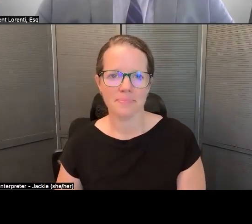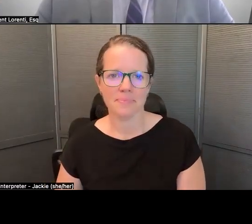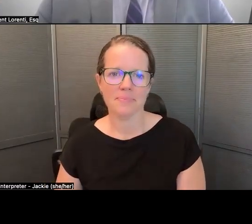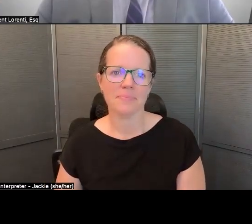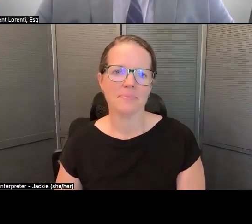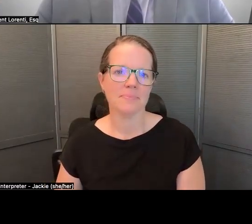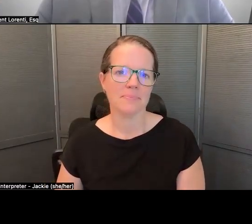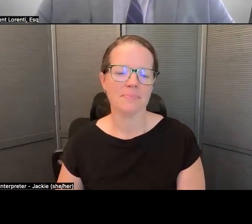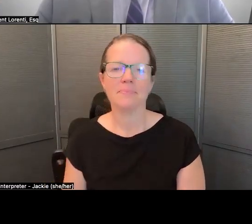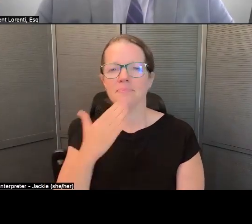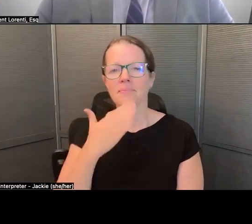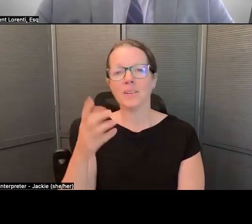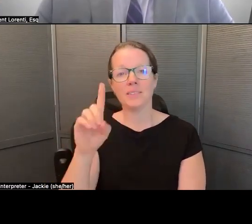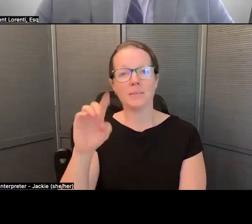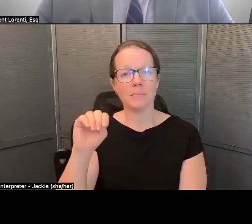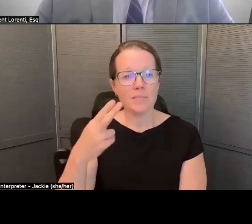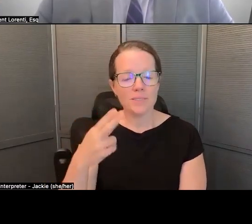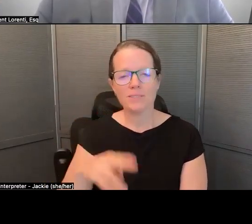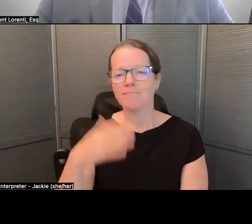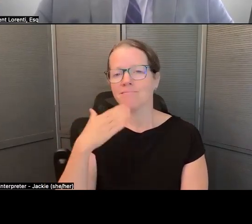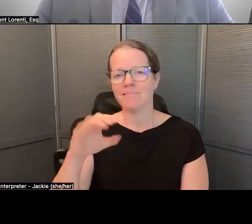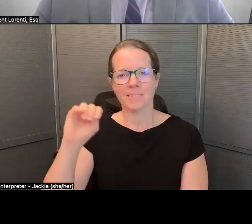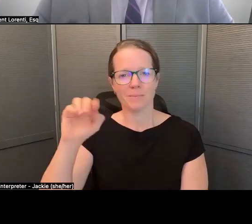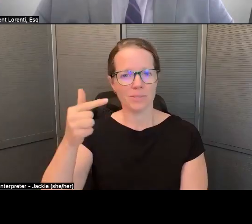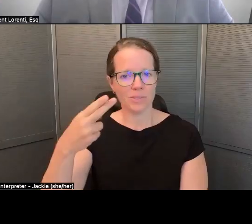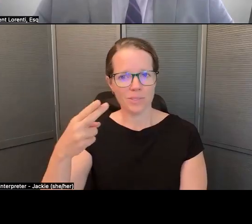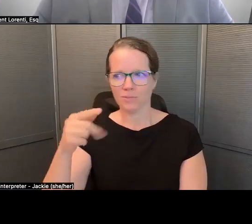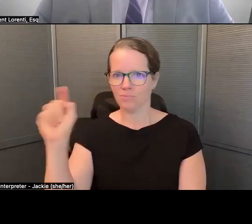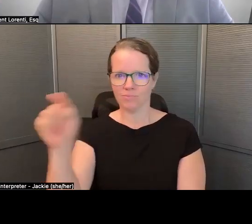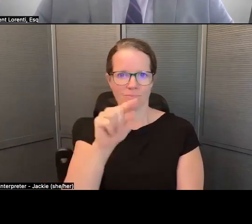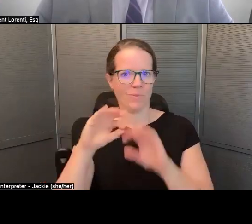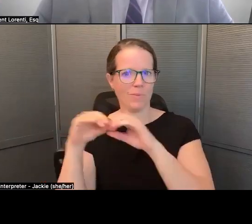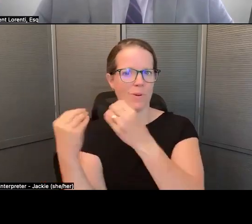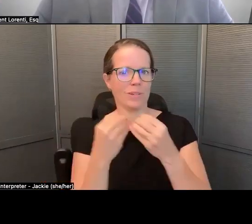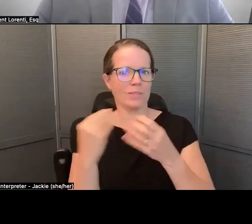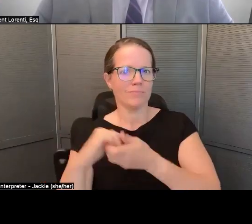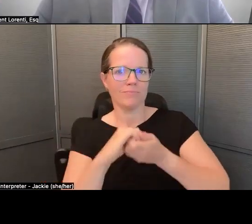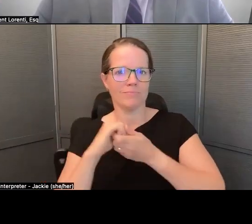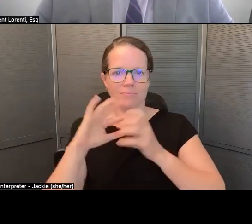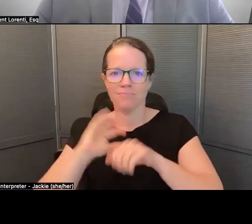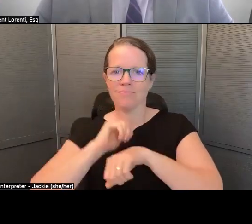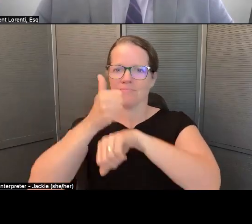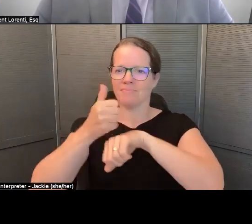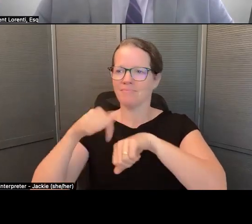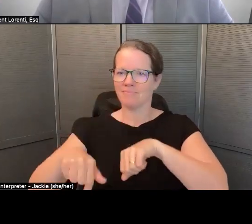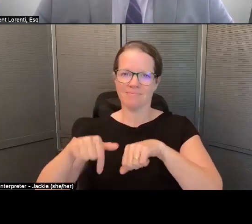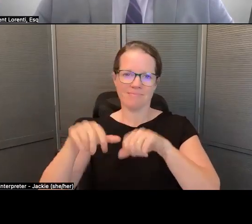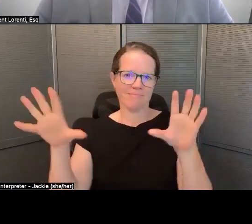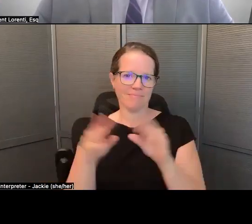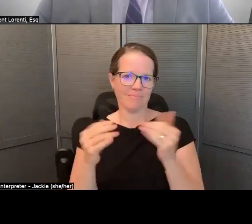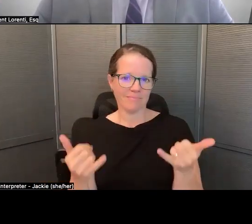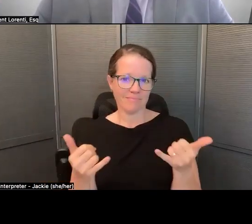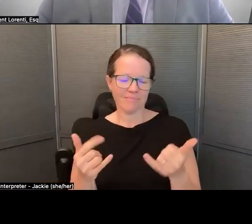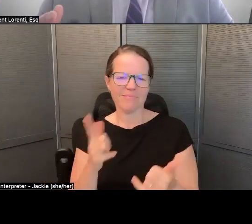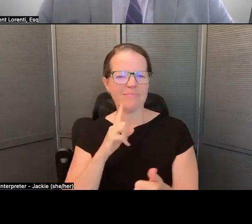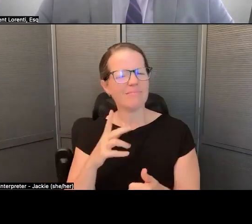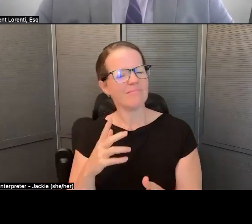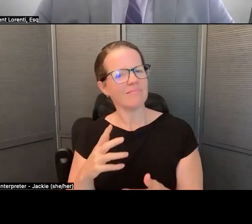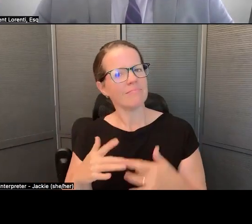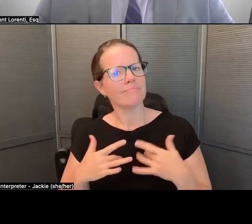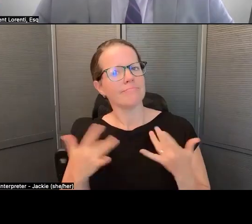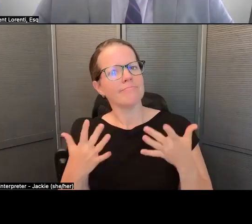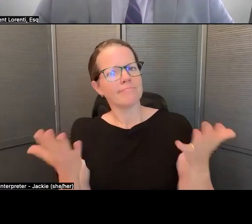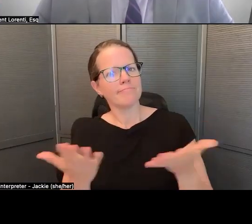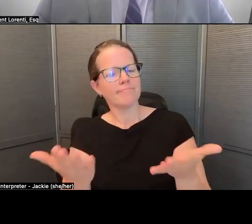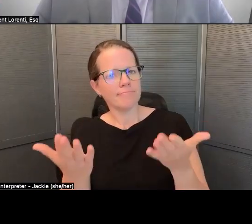the organizations that have put this forum together today. I'm really thankful to be a part of it and to talk a little bit about what I've done with my